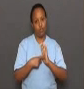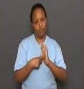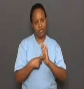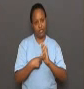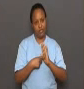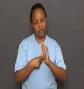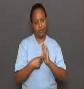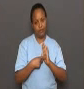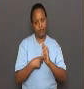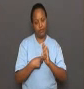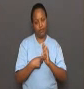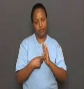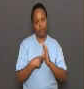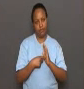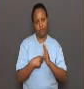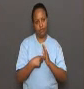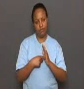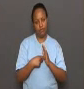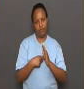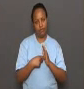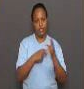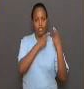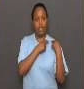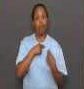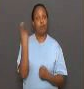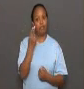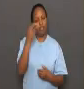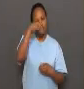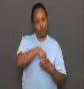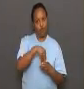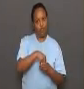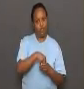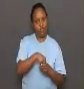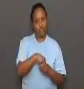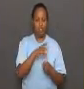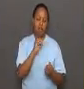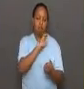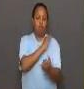the context of exercising authority and power.